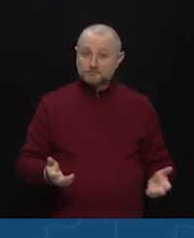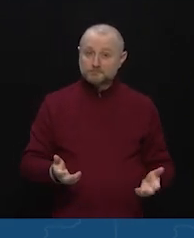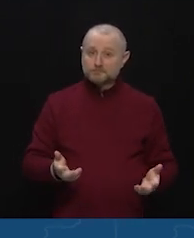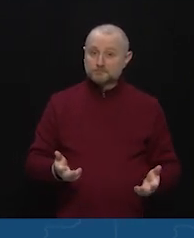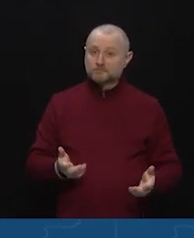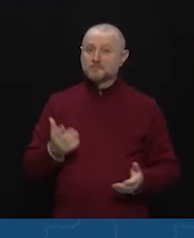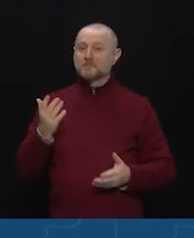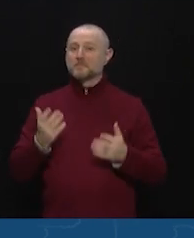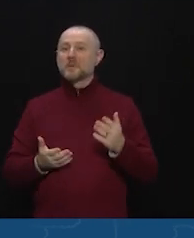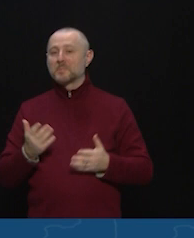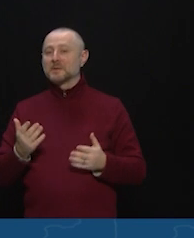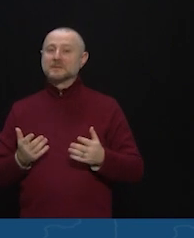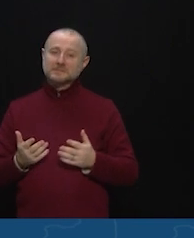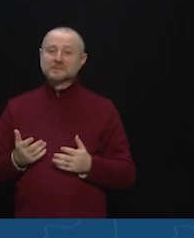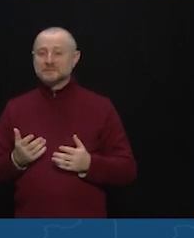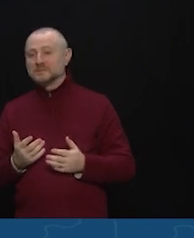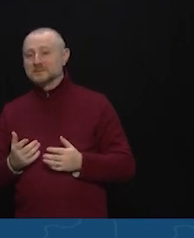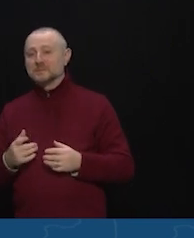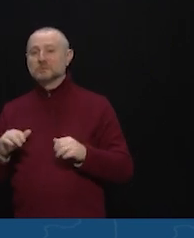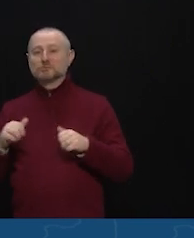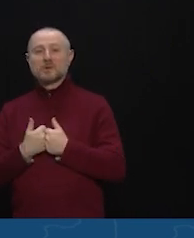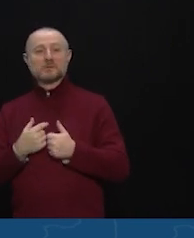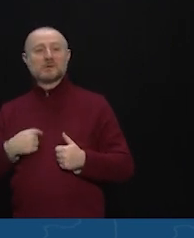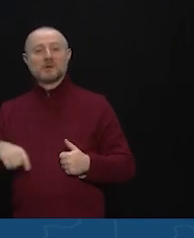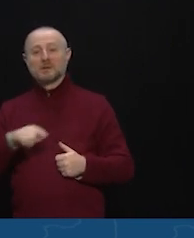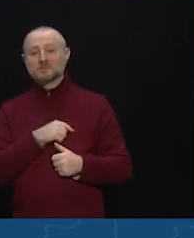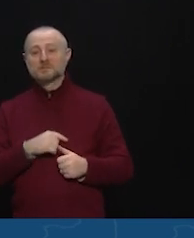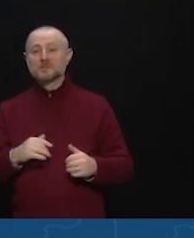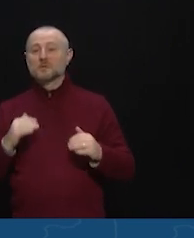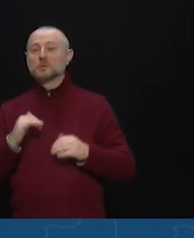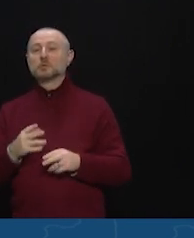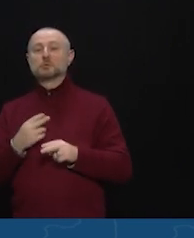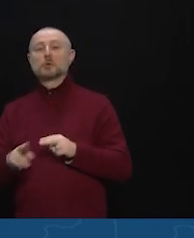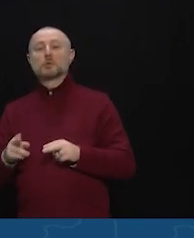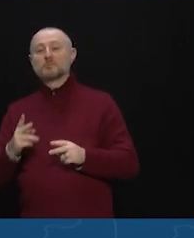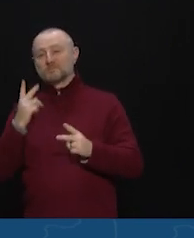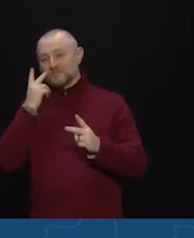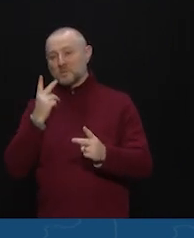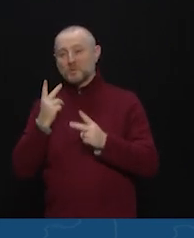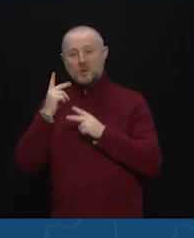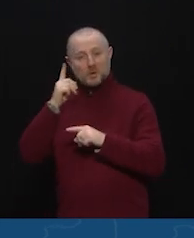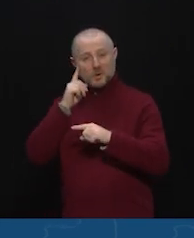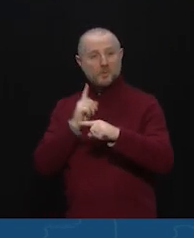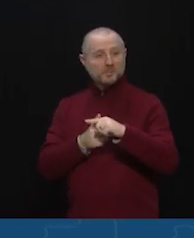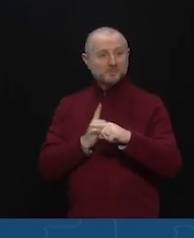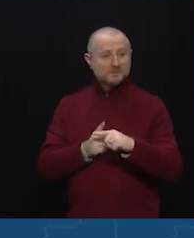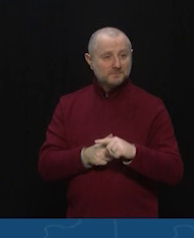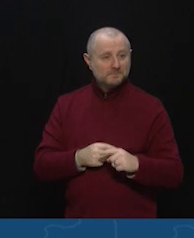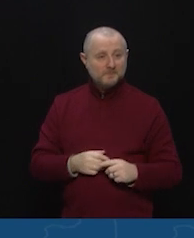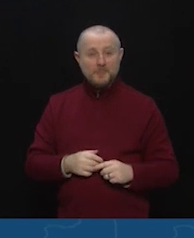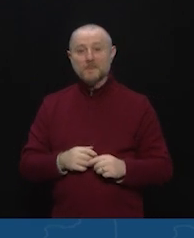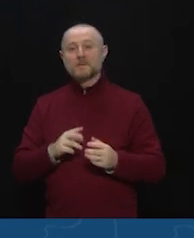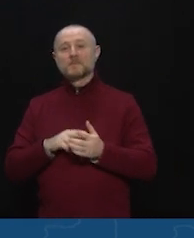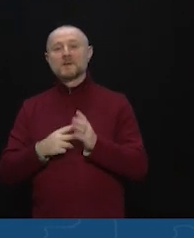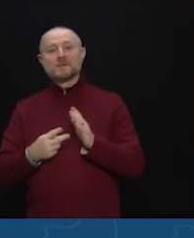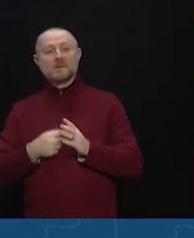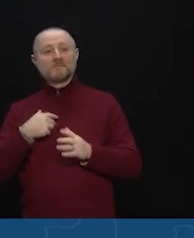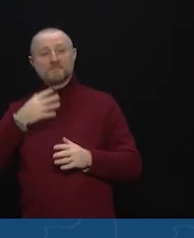be challenged. Short memories and optimism is just, we forget sometimes some of the down cycles and what we had to